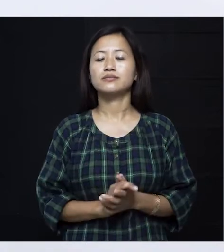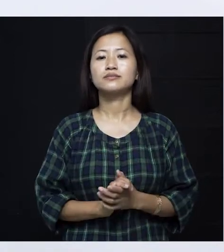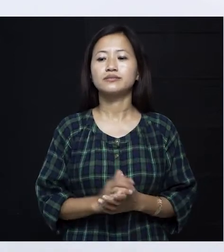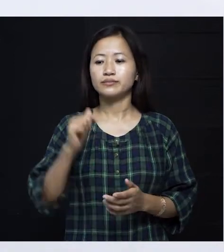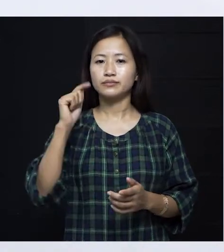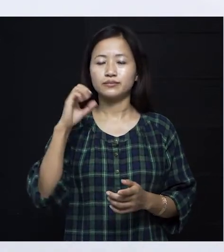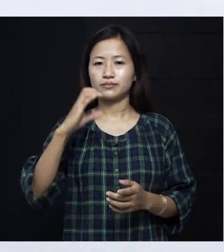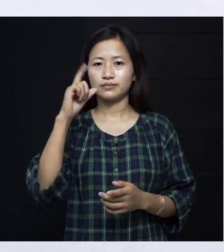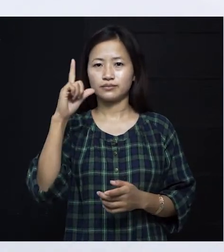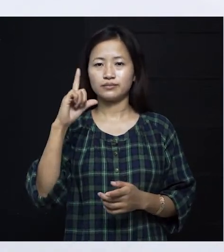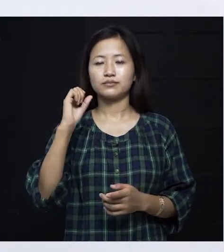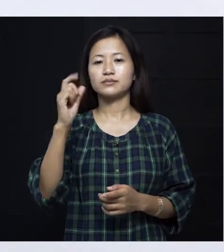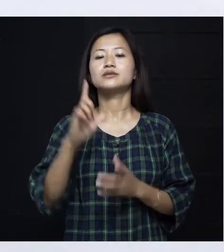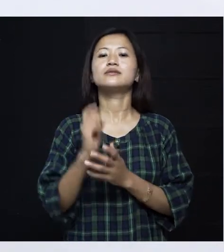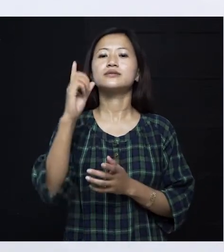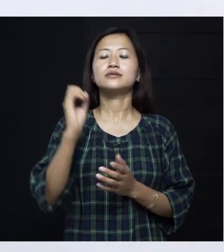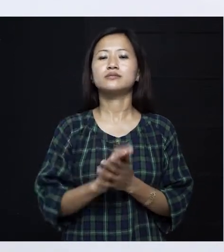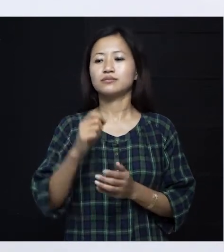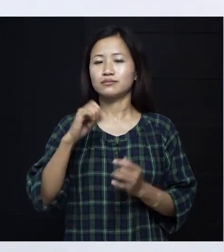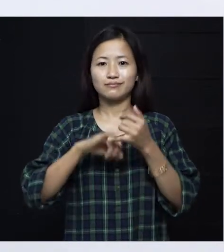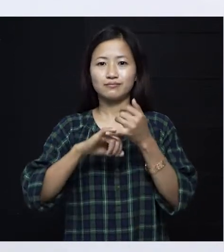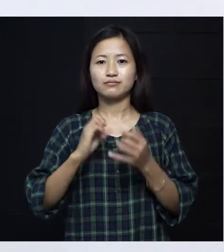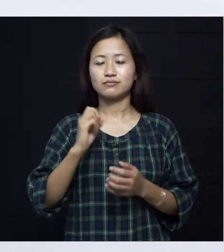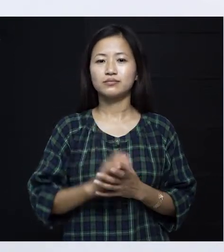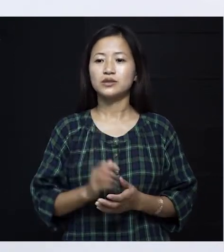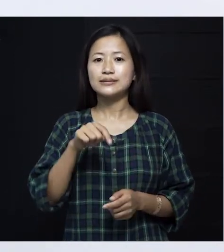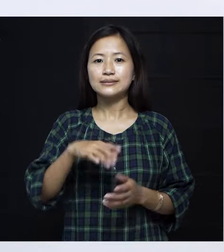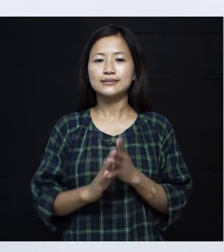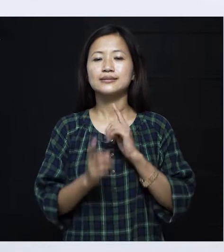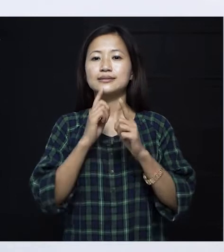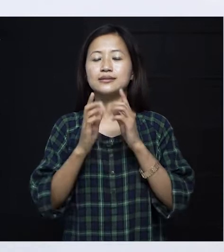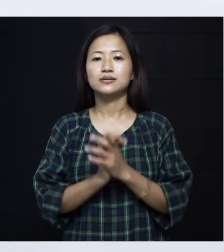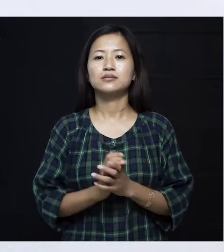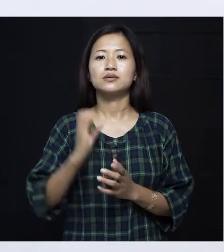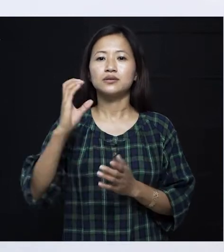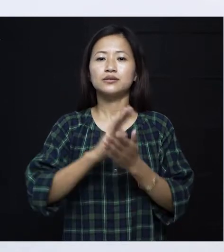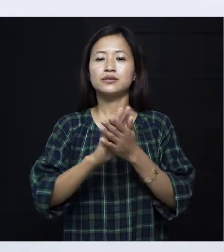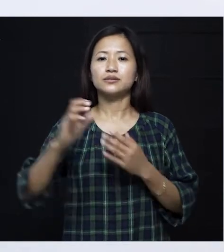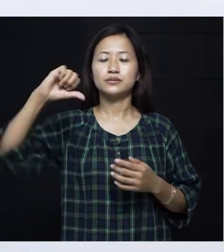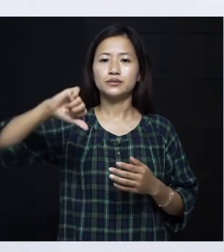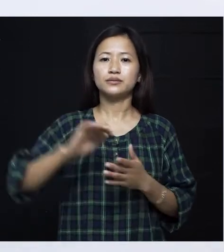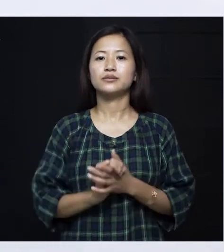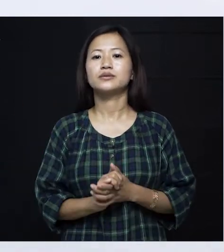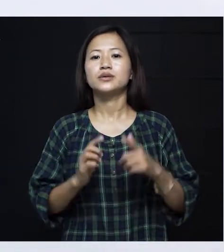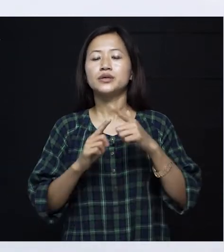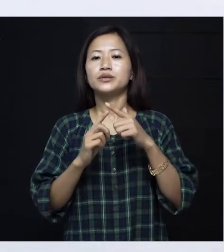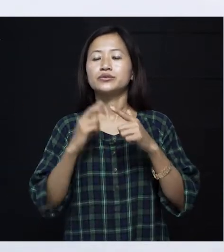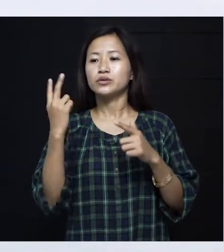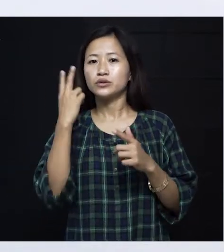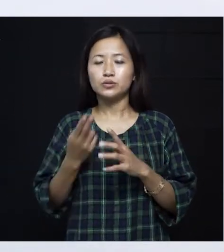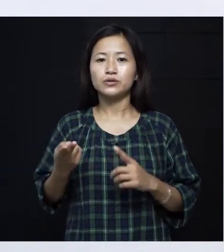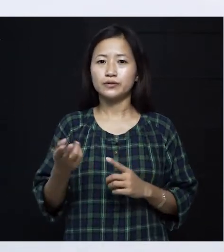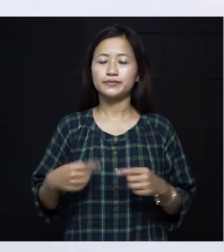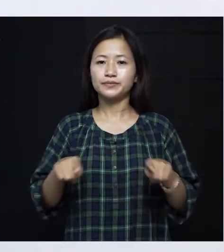class 10 social science class, we will be discussing on chapter 9, that is transport and communication,